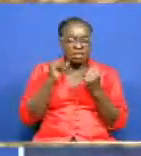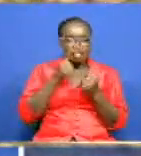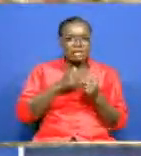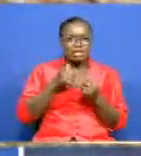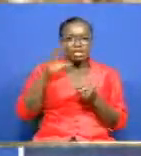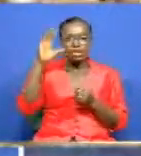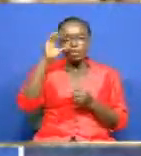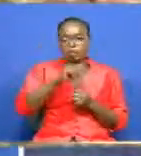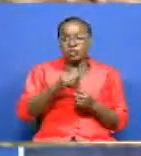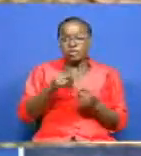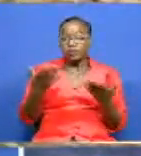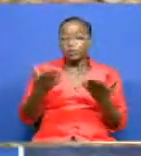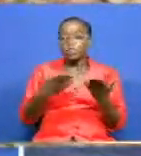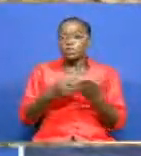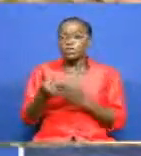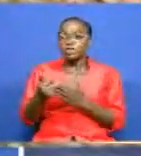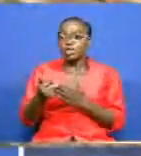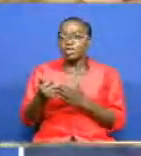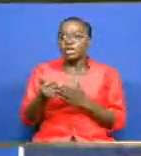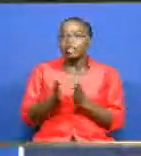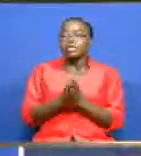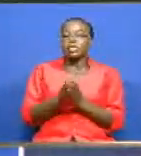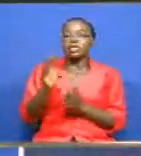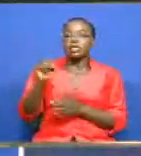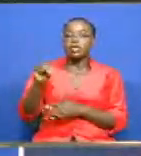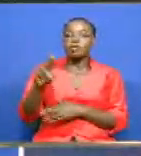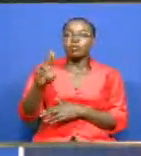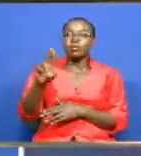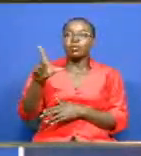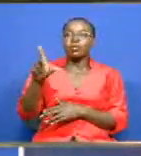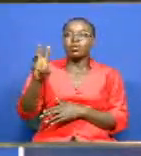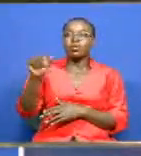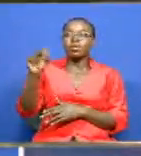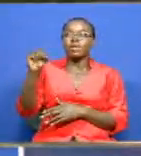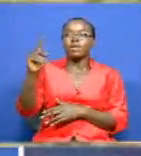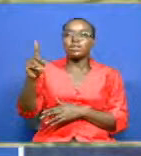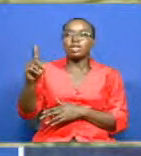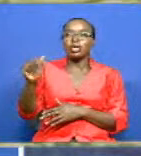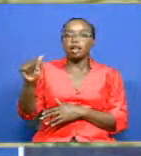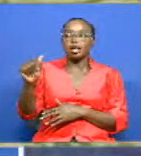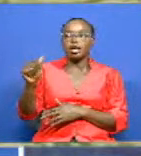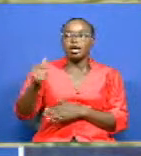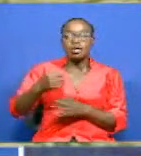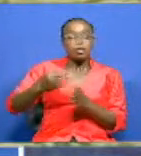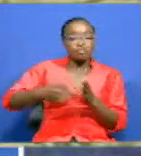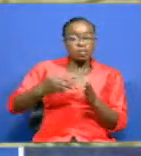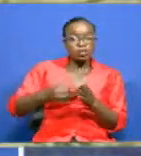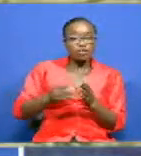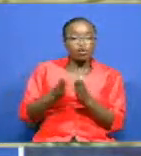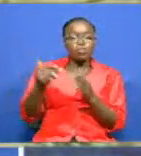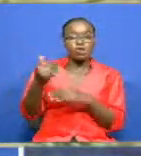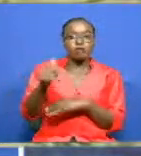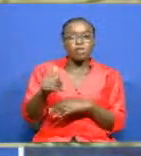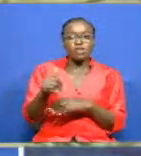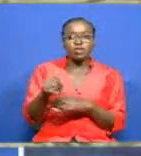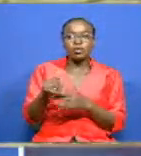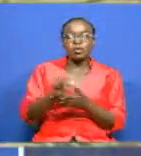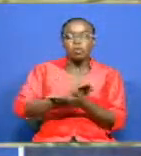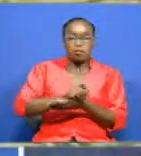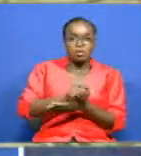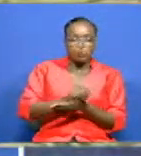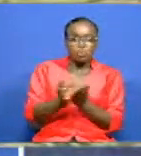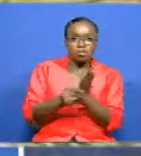market as the Mulwanda ginary they were counting on is yet to be revived. Ile chakula ingine kama wibi, kama